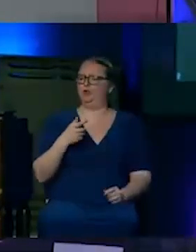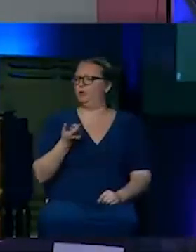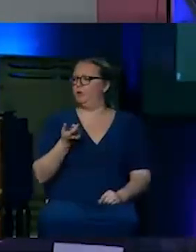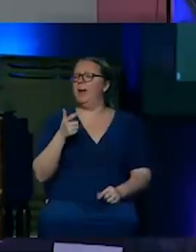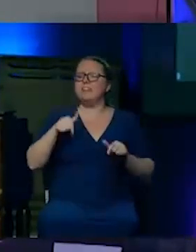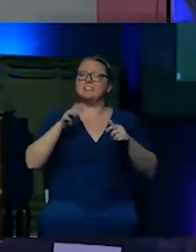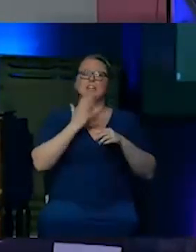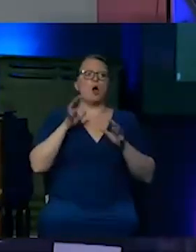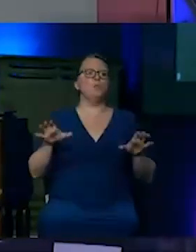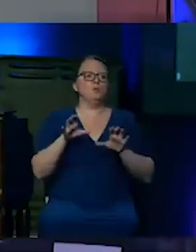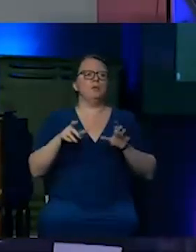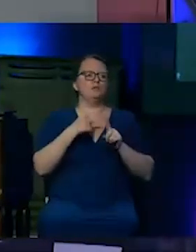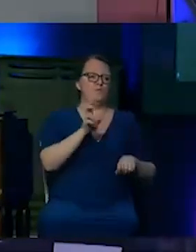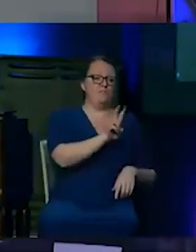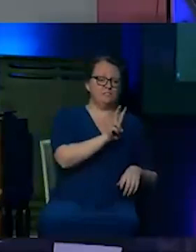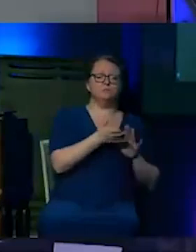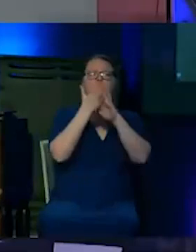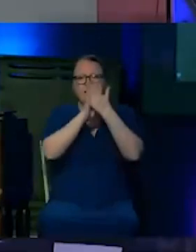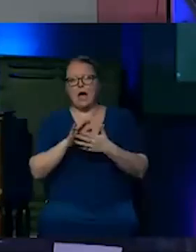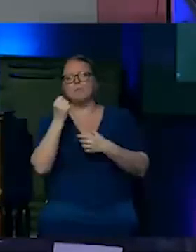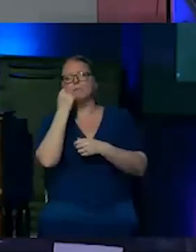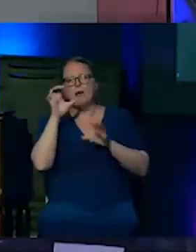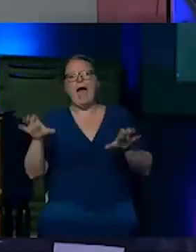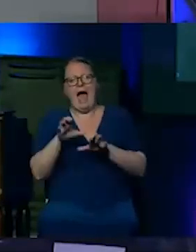This is our movement from victims to activists.